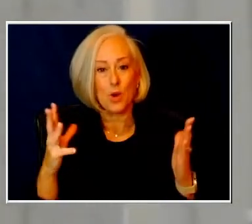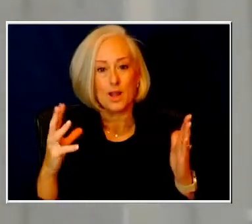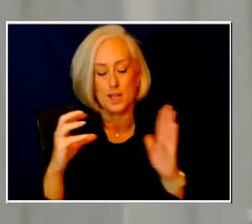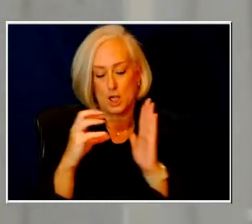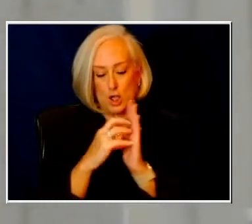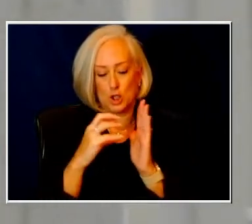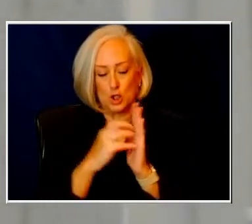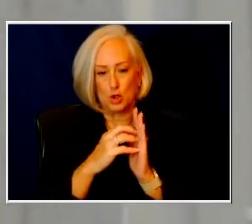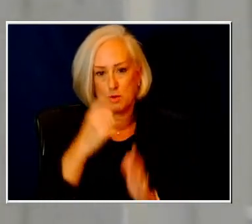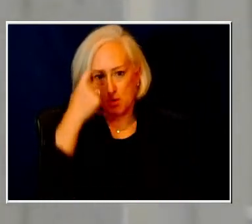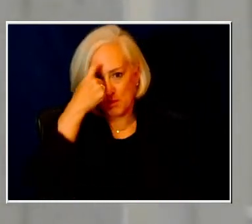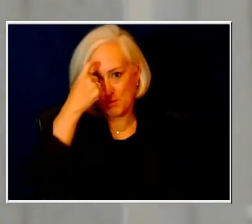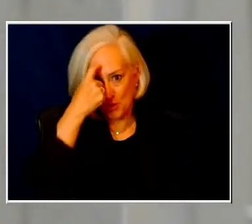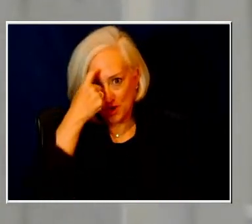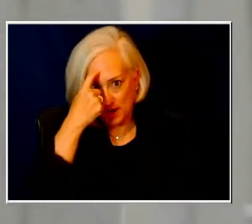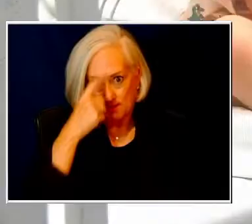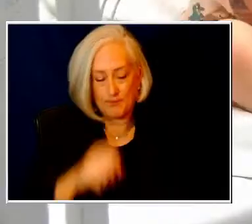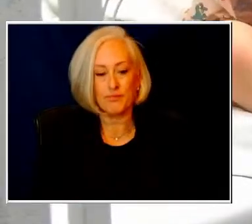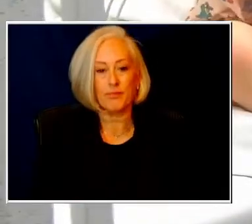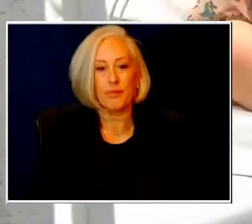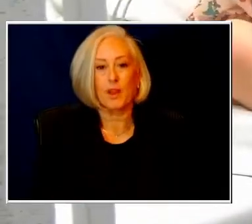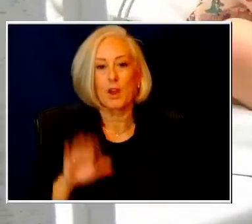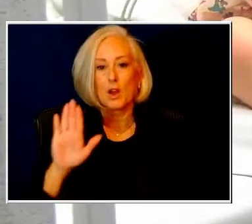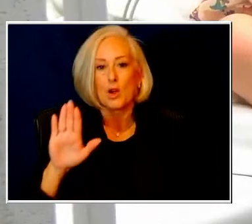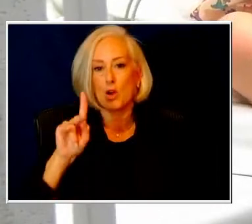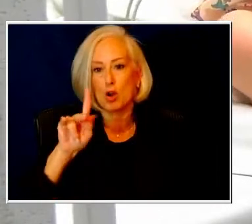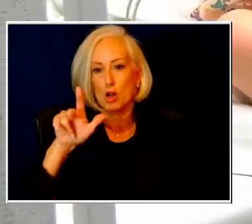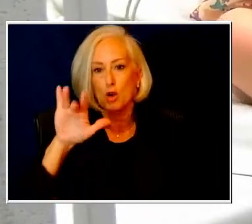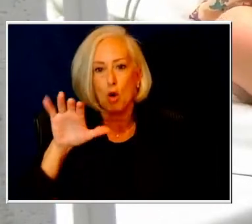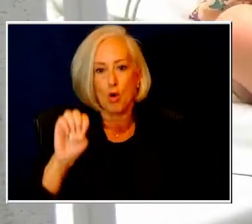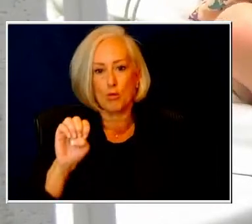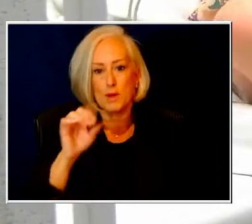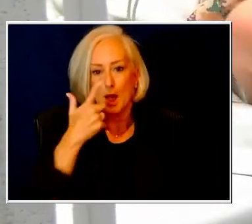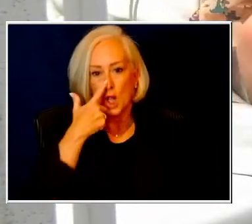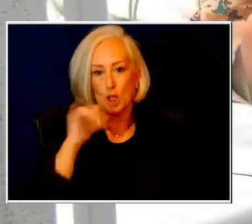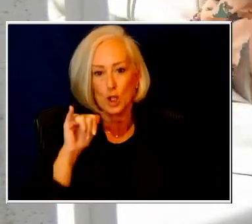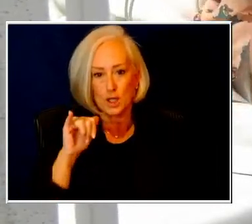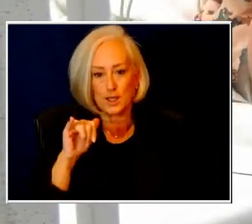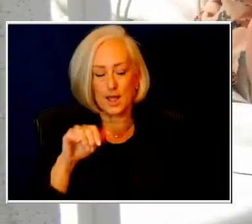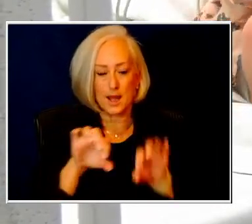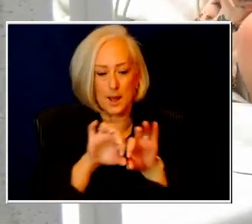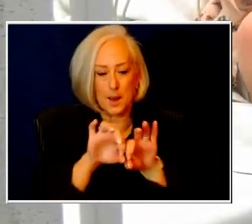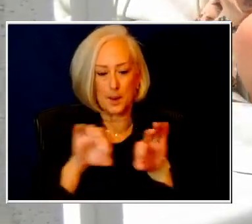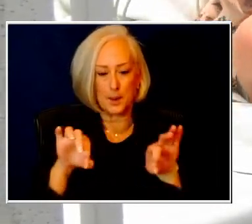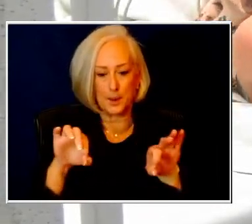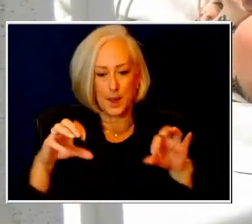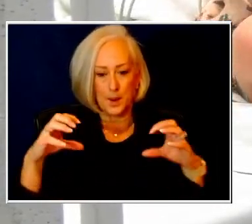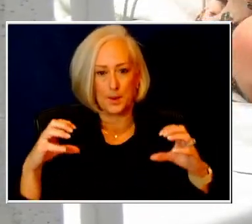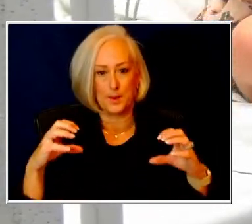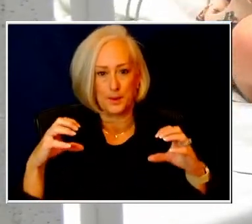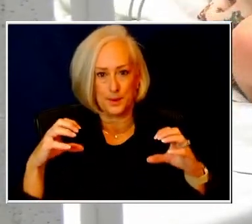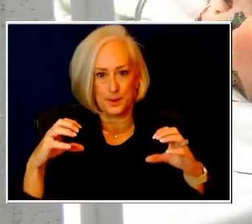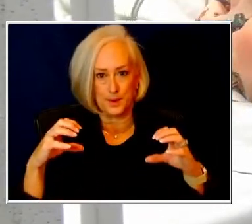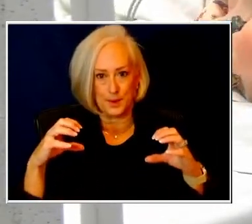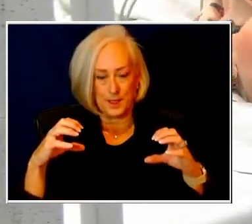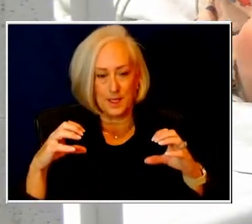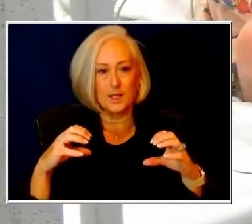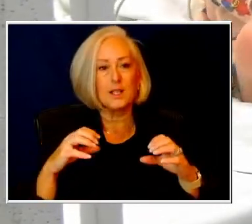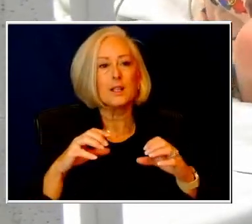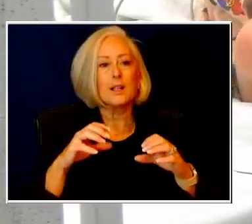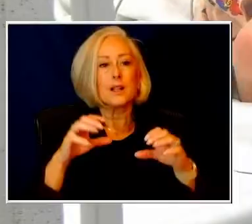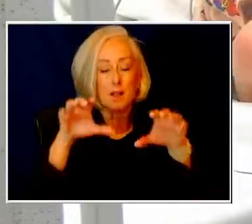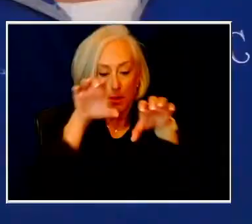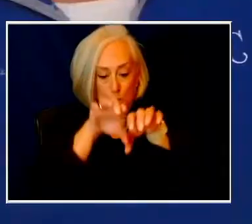looks like a barbell that's from back by her brainstem all the way up to